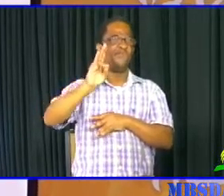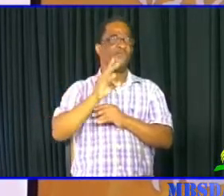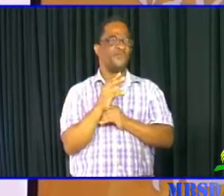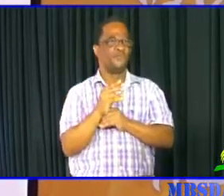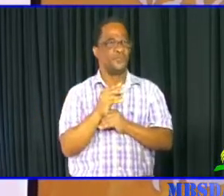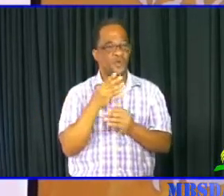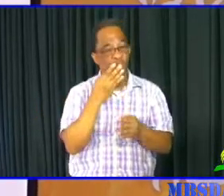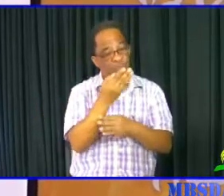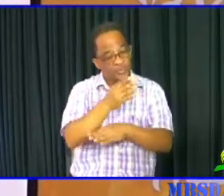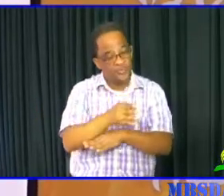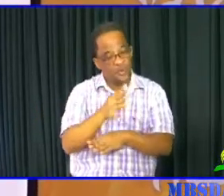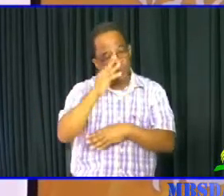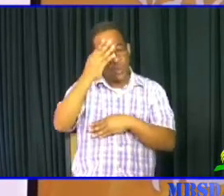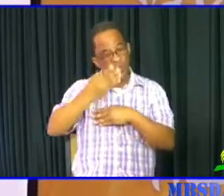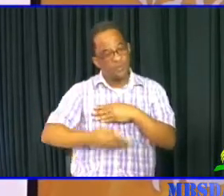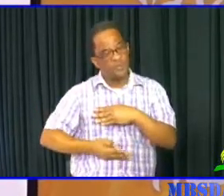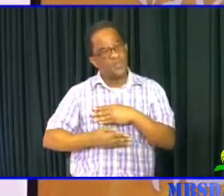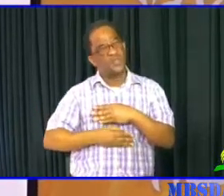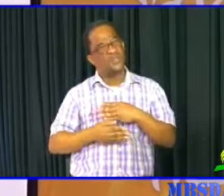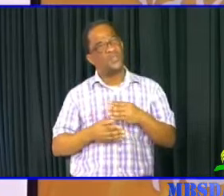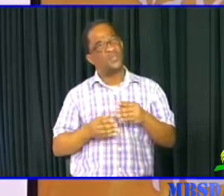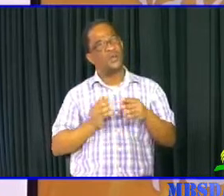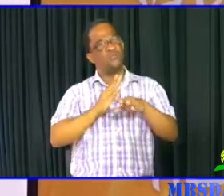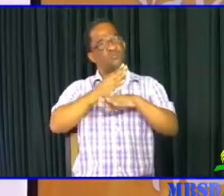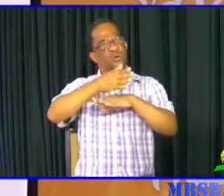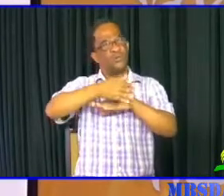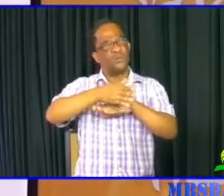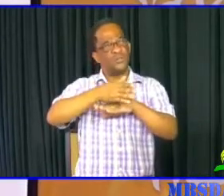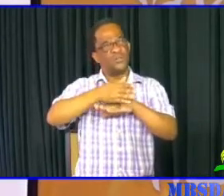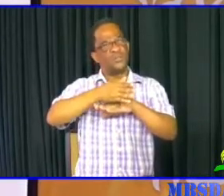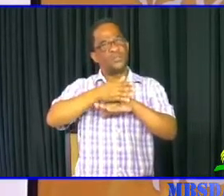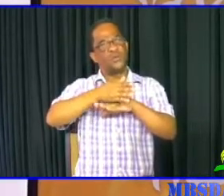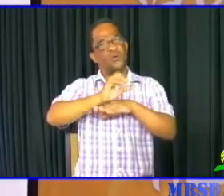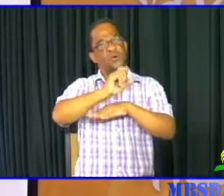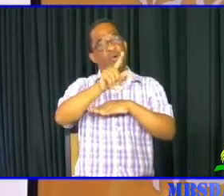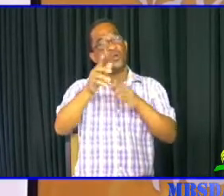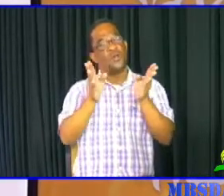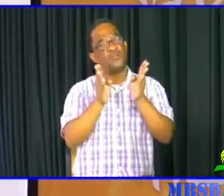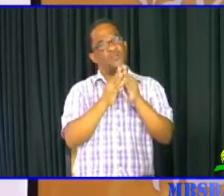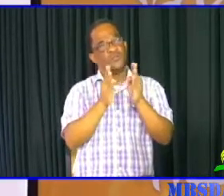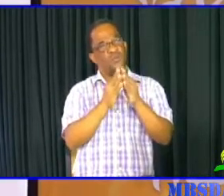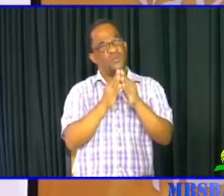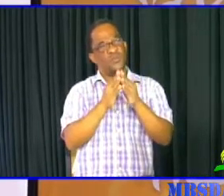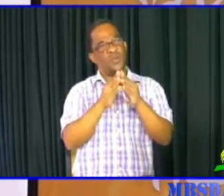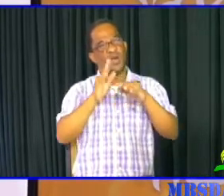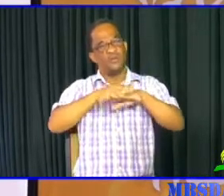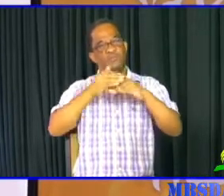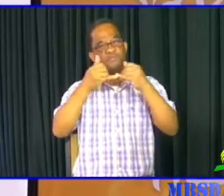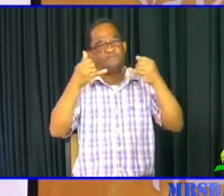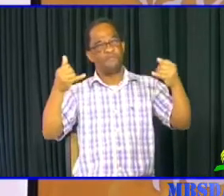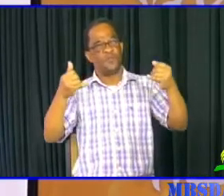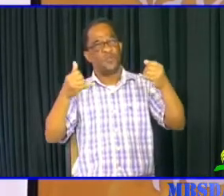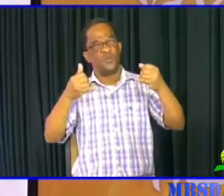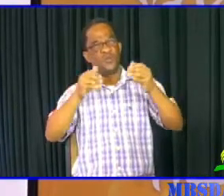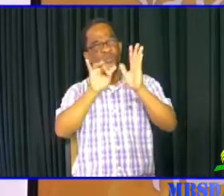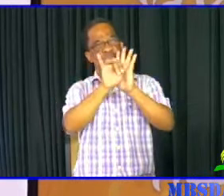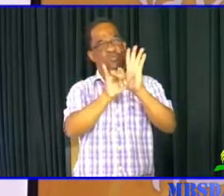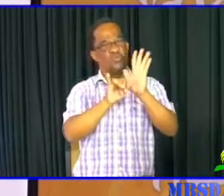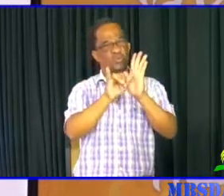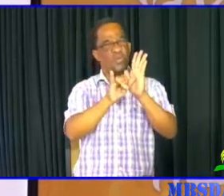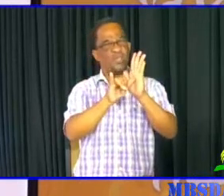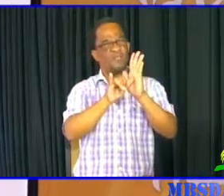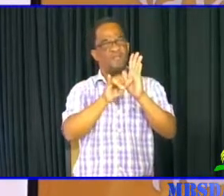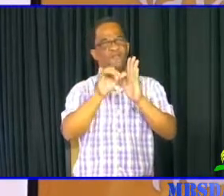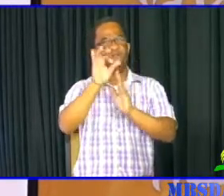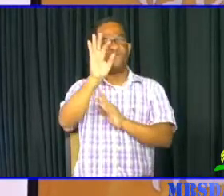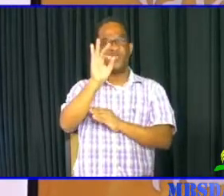617. Good evening and welcome. To across the entire conferences, we are actually streaming on our YouTube and Facebook